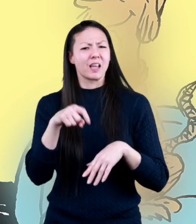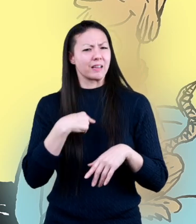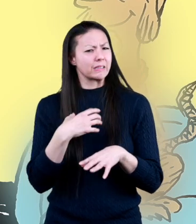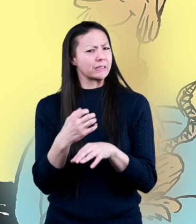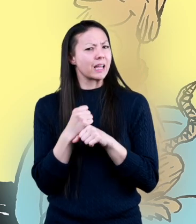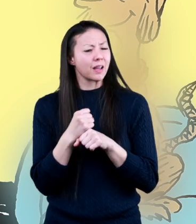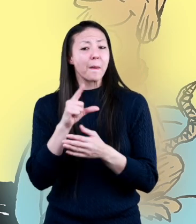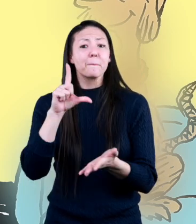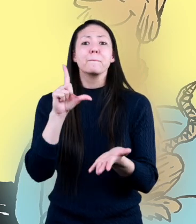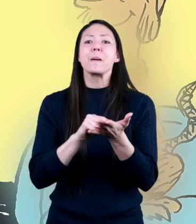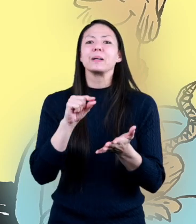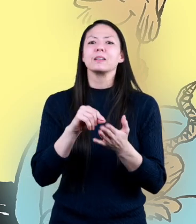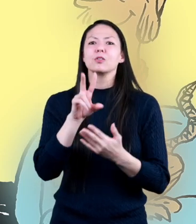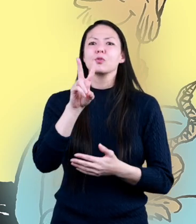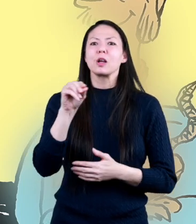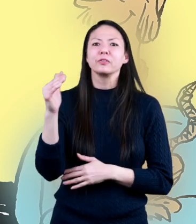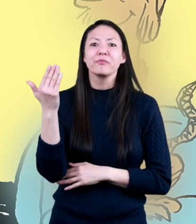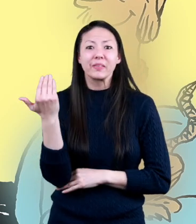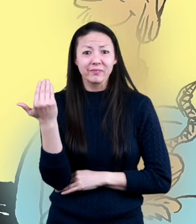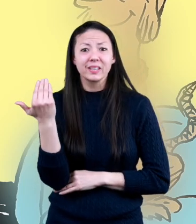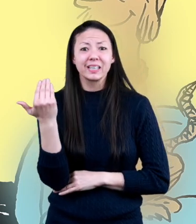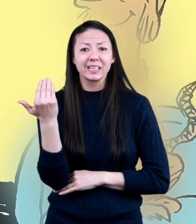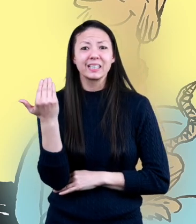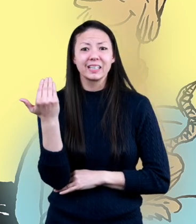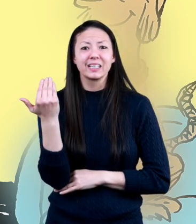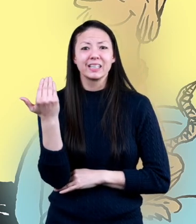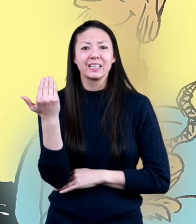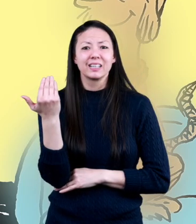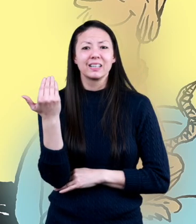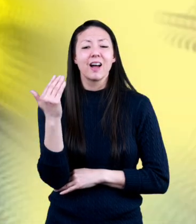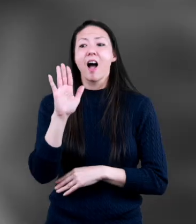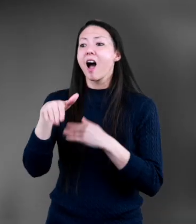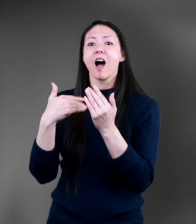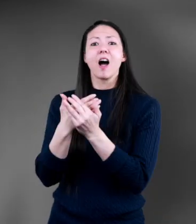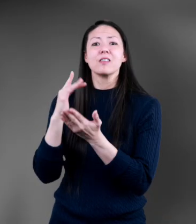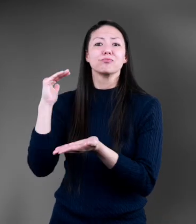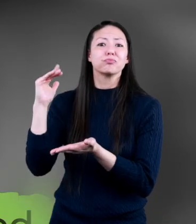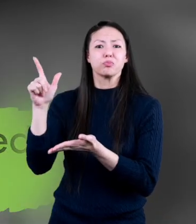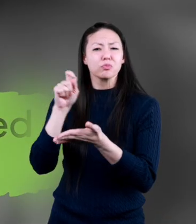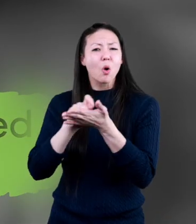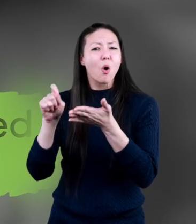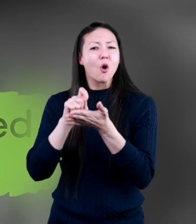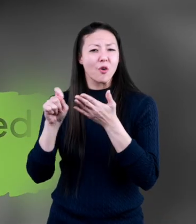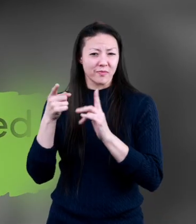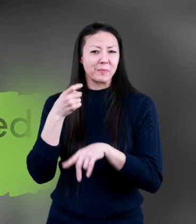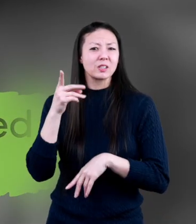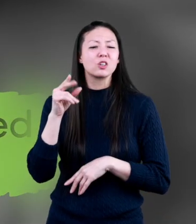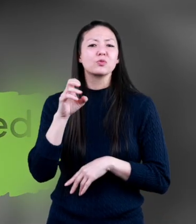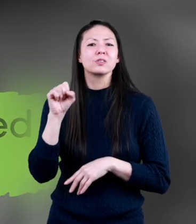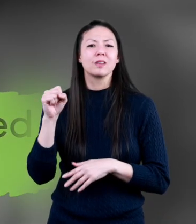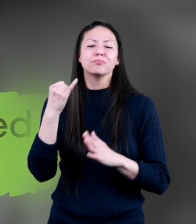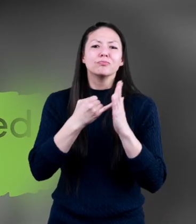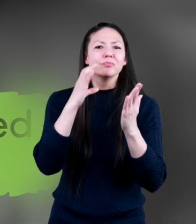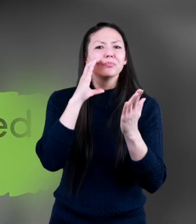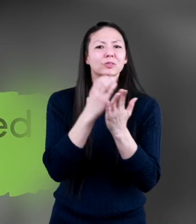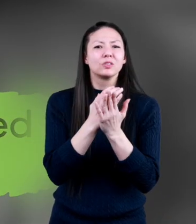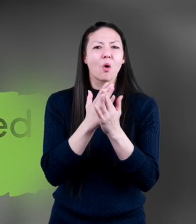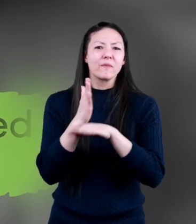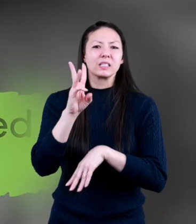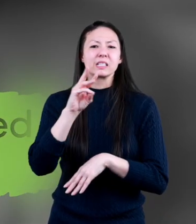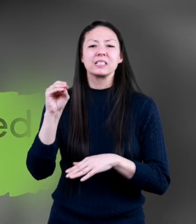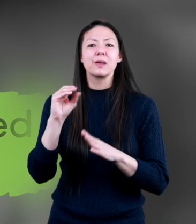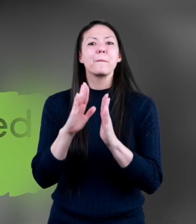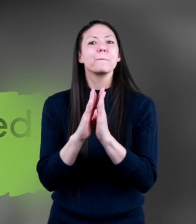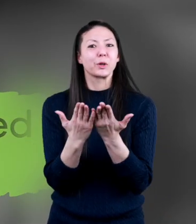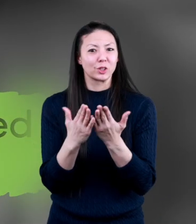Get? And was published in 2015. In all, Dr. Seuss wrote and illustrated